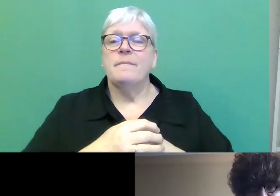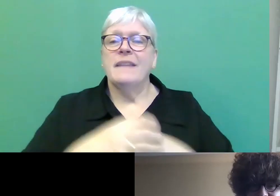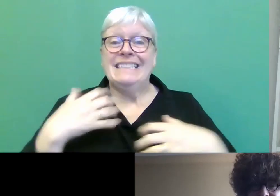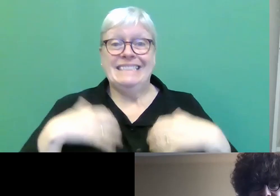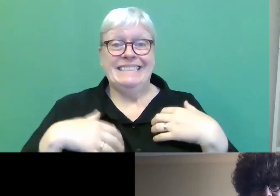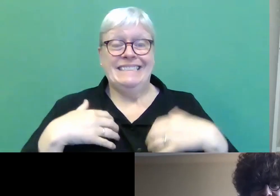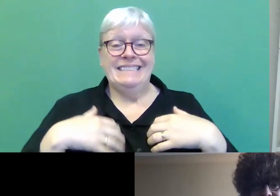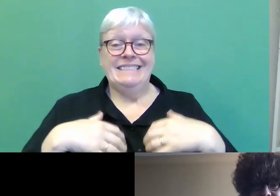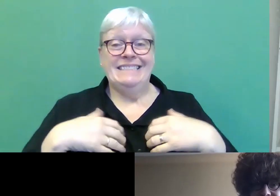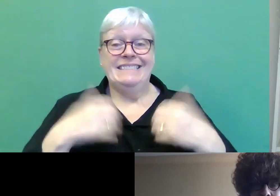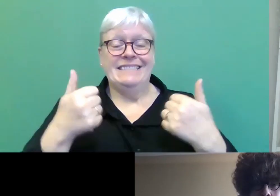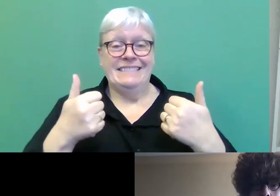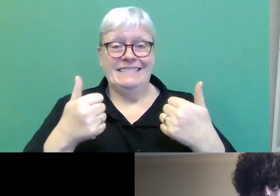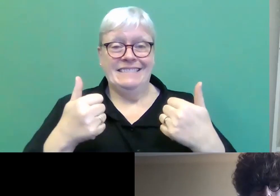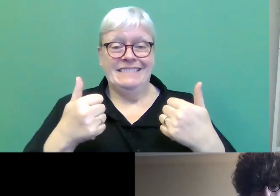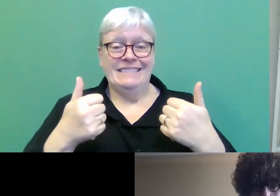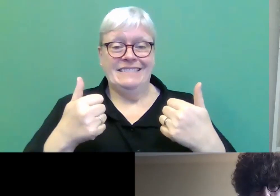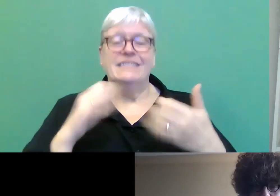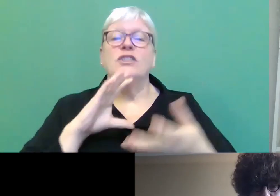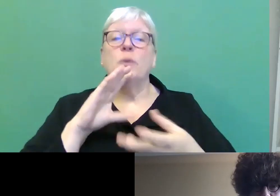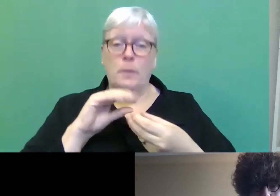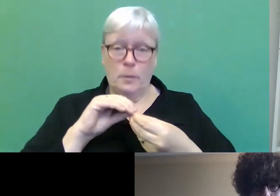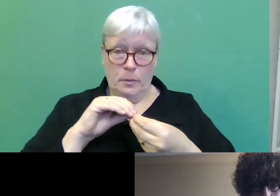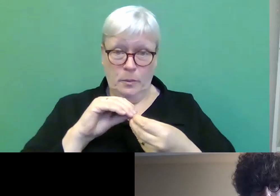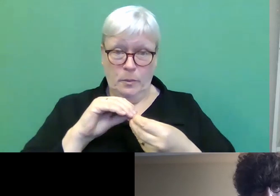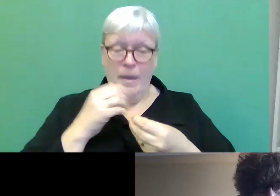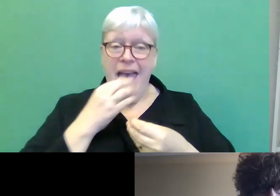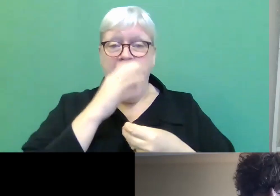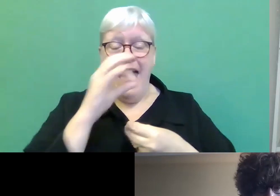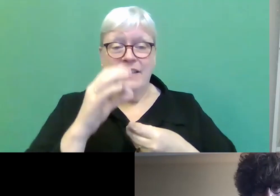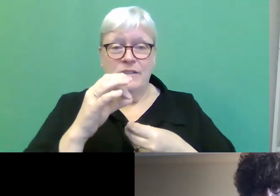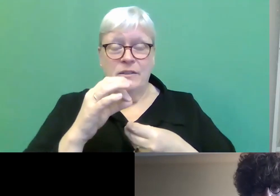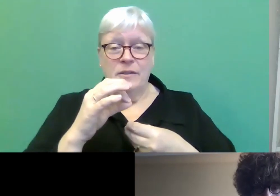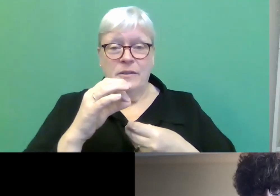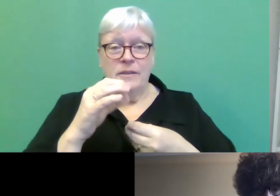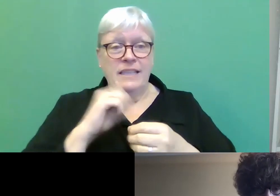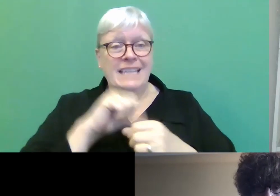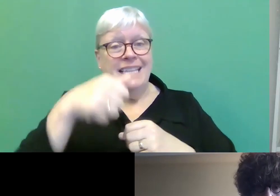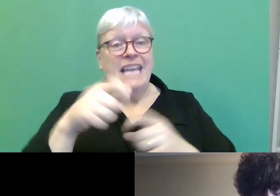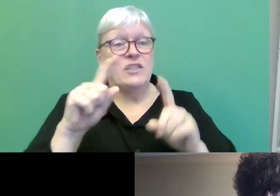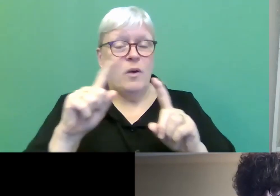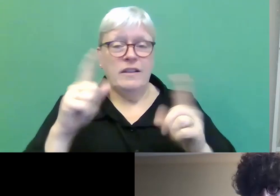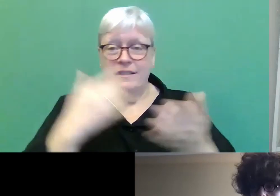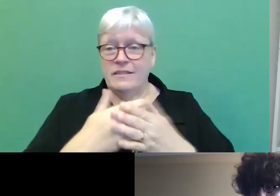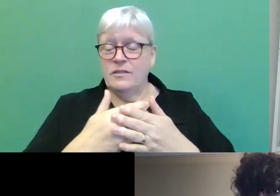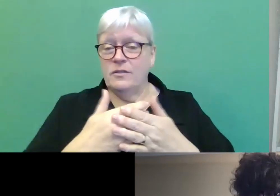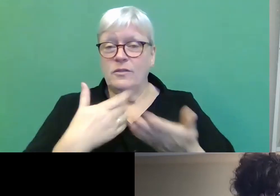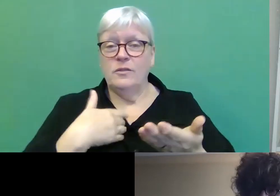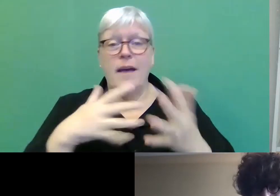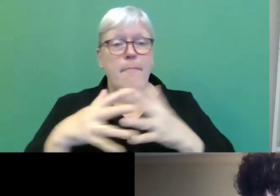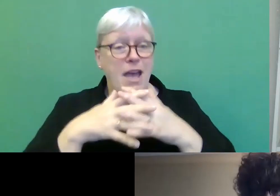And that's a good segue. I was just going to wrap by asking you what you're doing next. I guess it's the America tour and working on